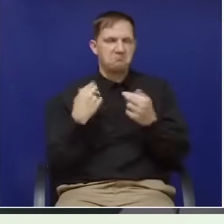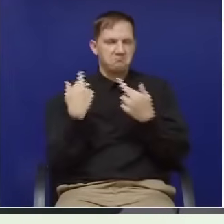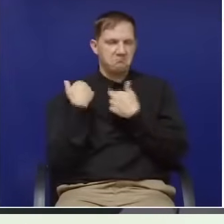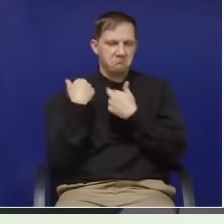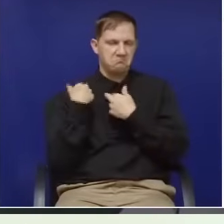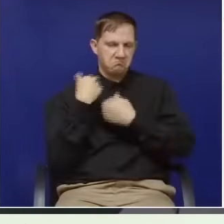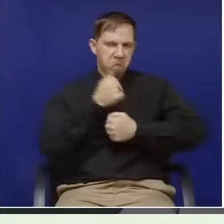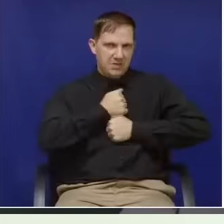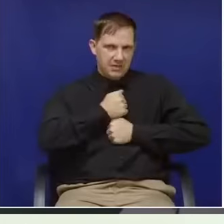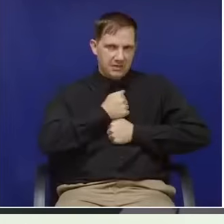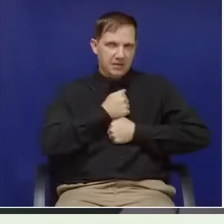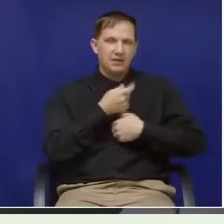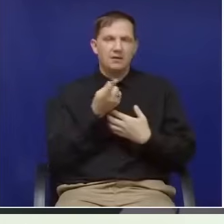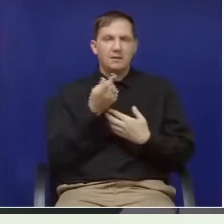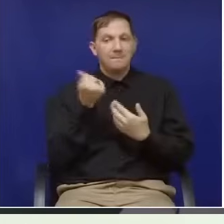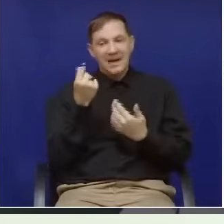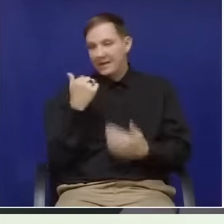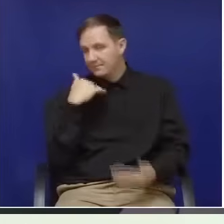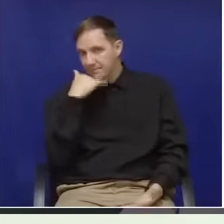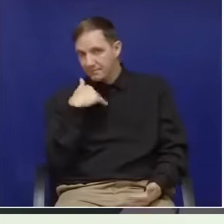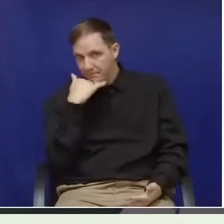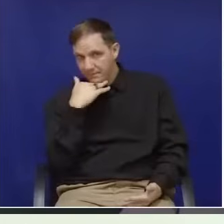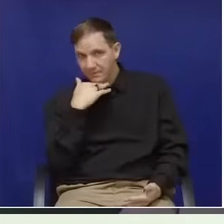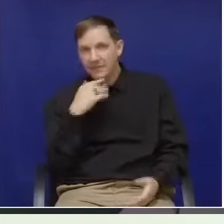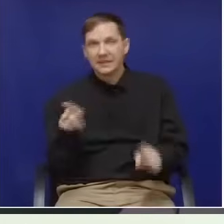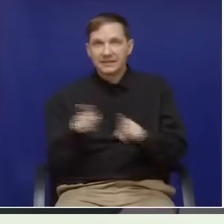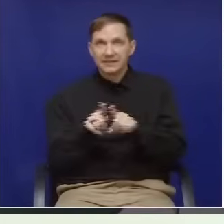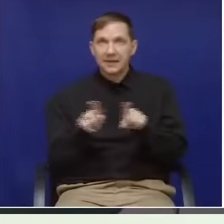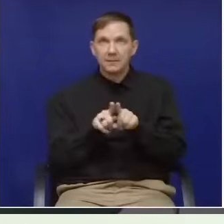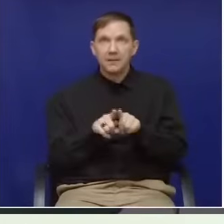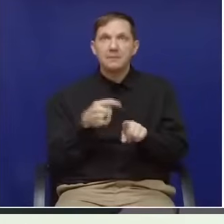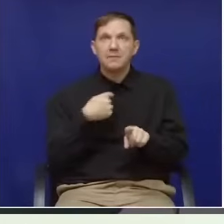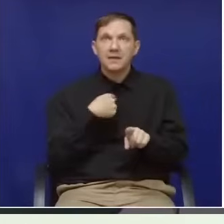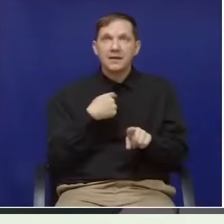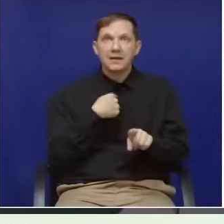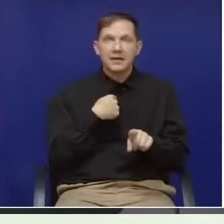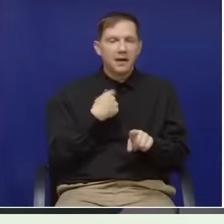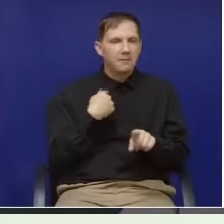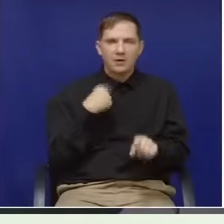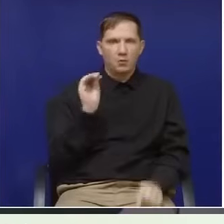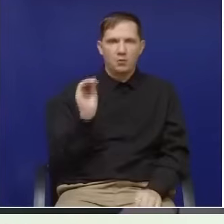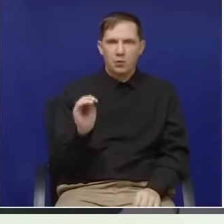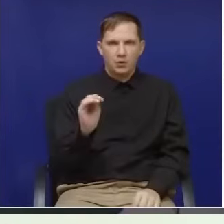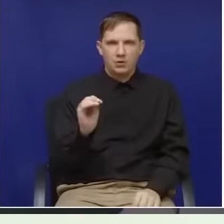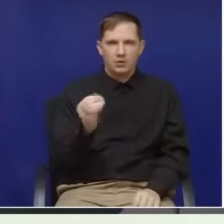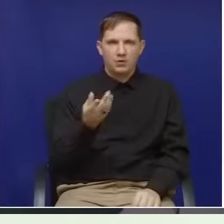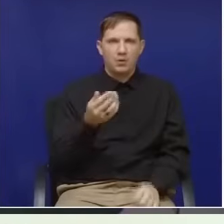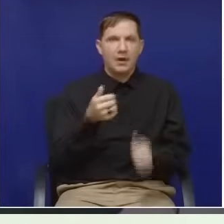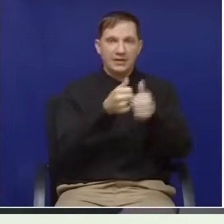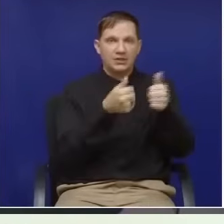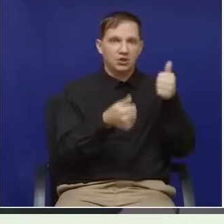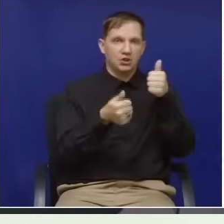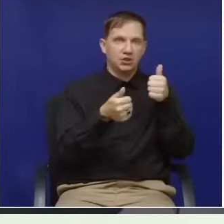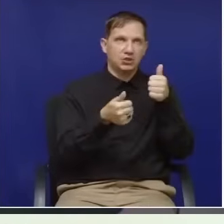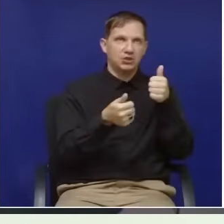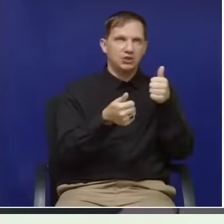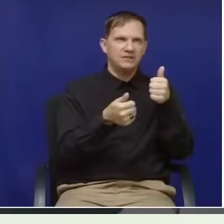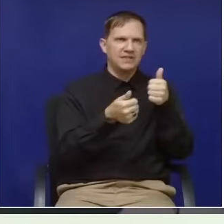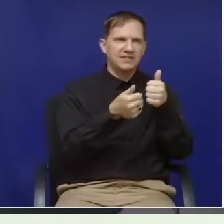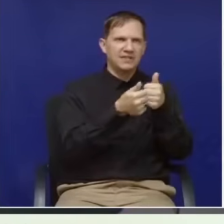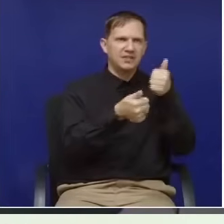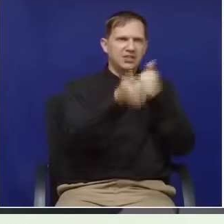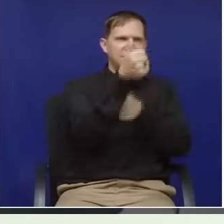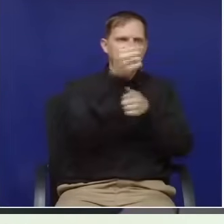of the shortfalls, and it's me who's putting there, not the OCJ, because the Chief Justice does not have authority over the budget as we